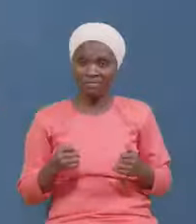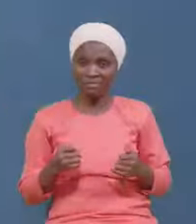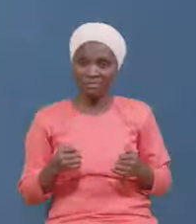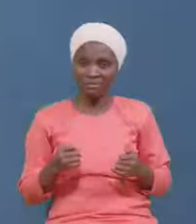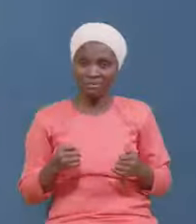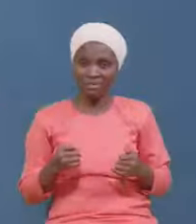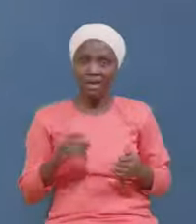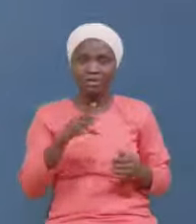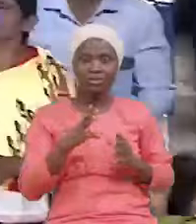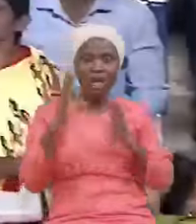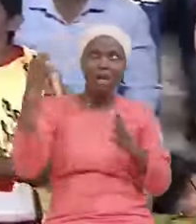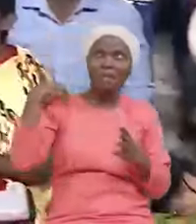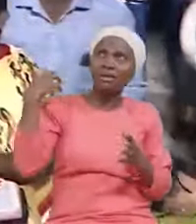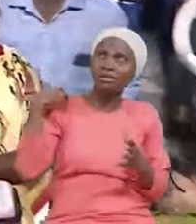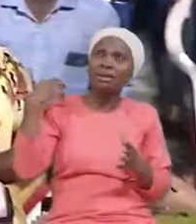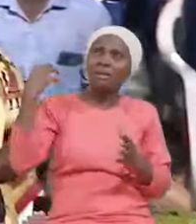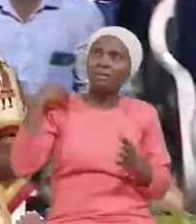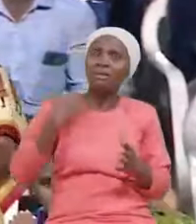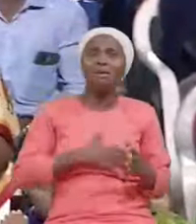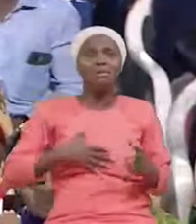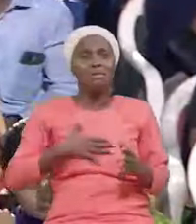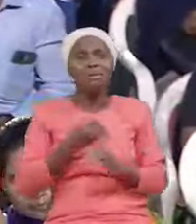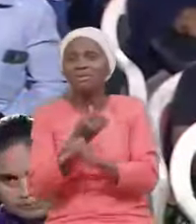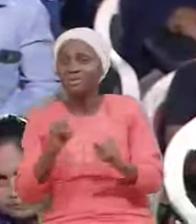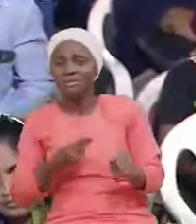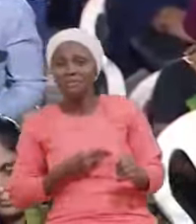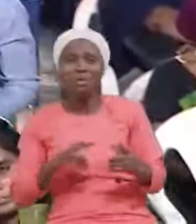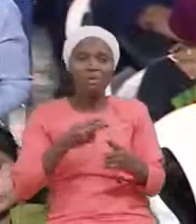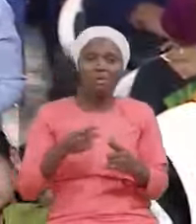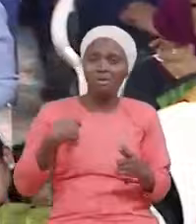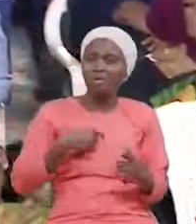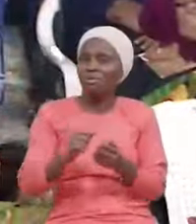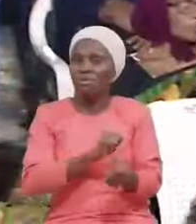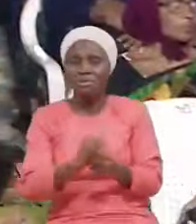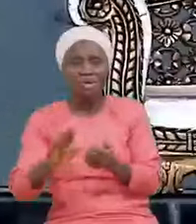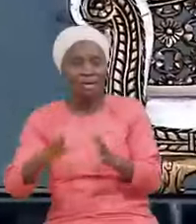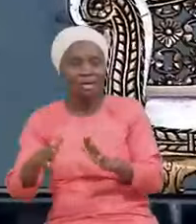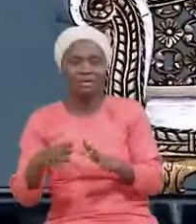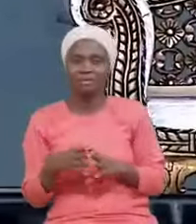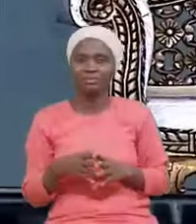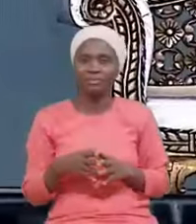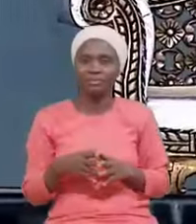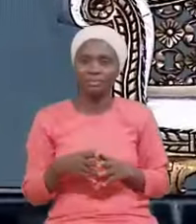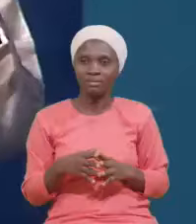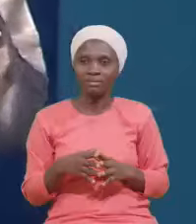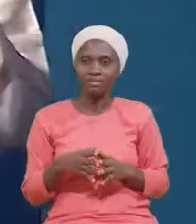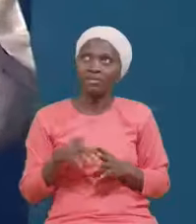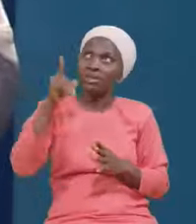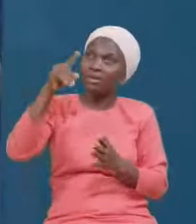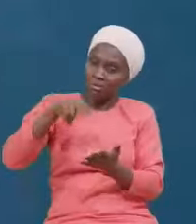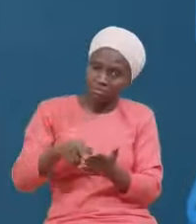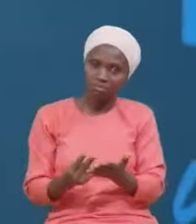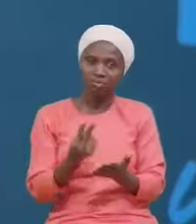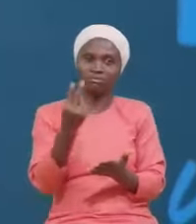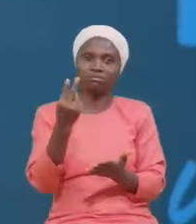Master, master, save us or we perish. Prabhuva, prabhuva, nasinchipothunam, rakshinchandi. He rises up.